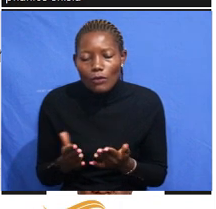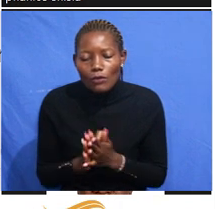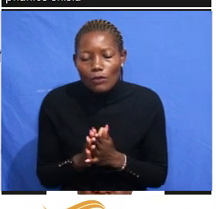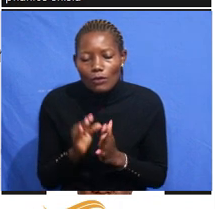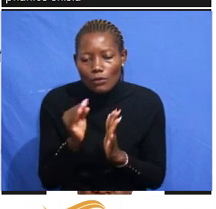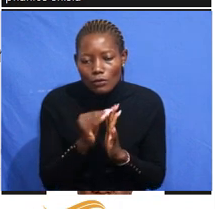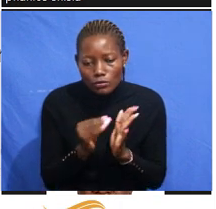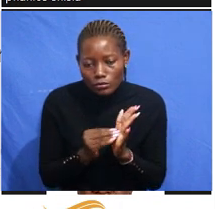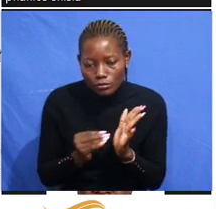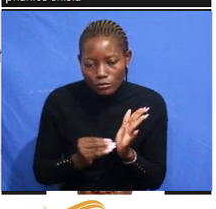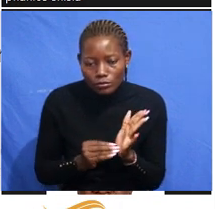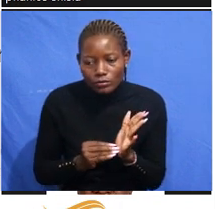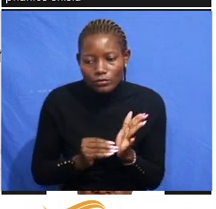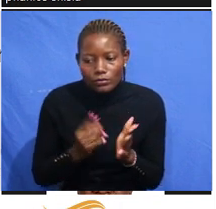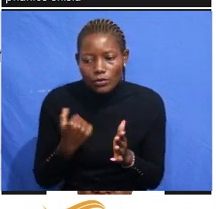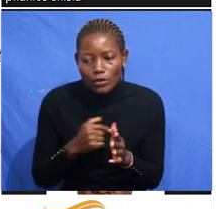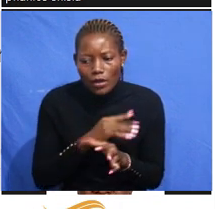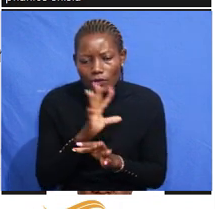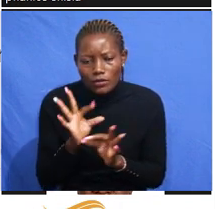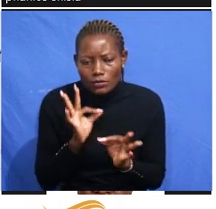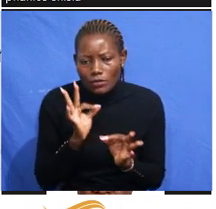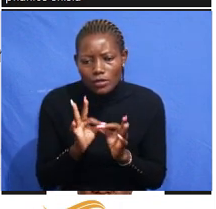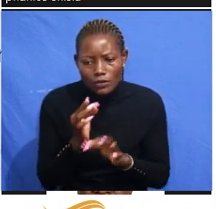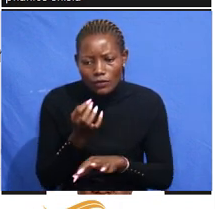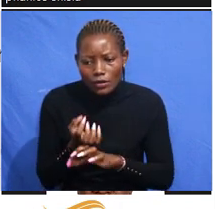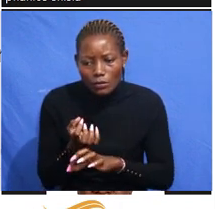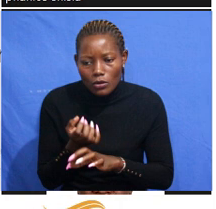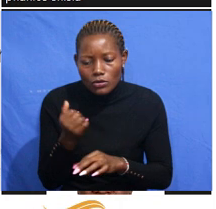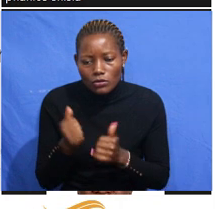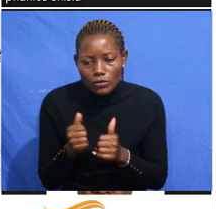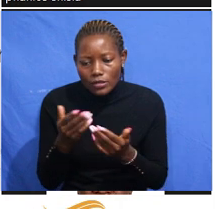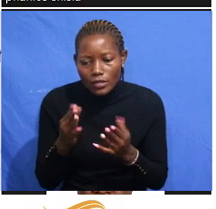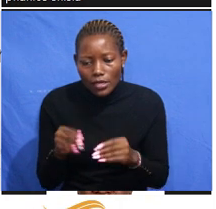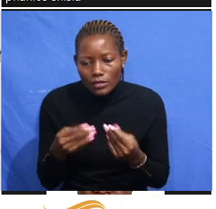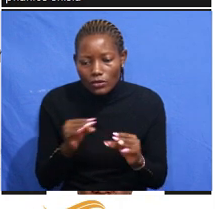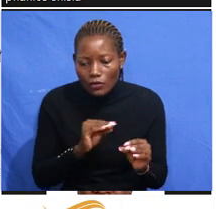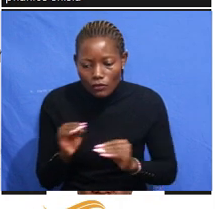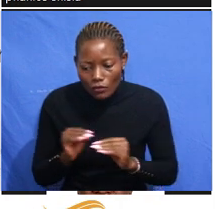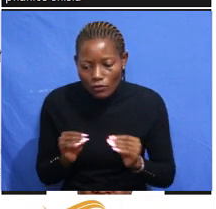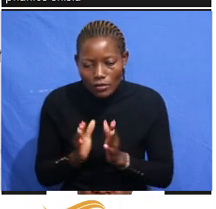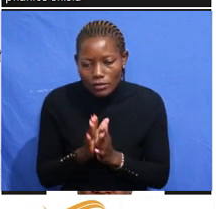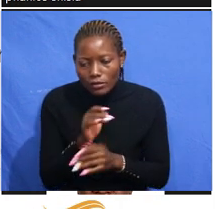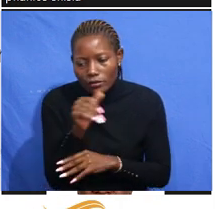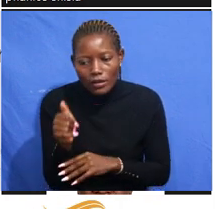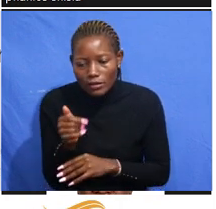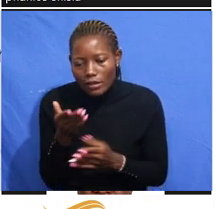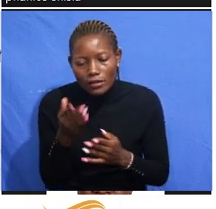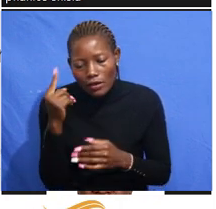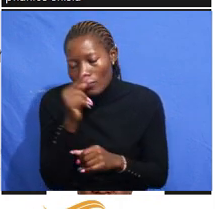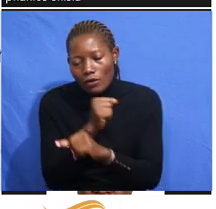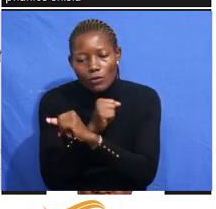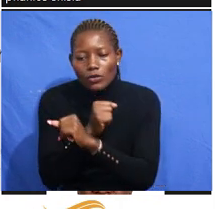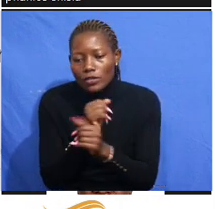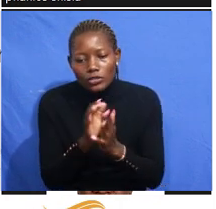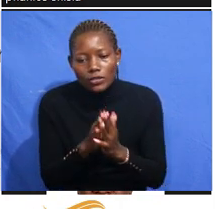of bones are, there are particular bones that are there to provide movement, and there are particular bones that are there for protection